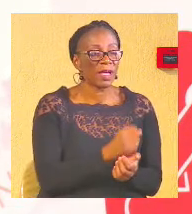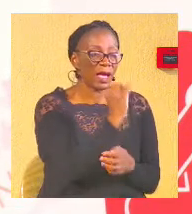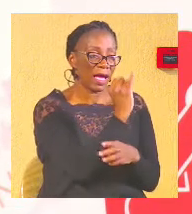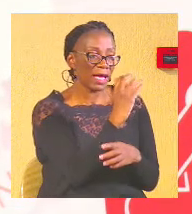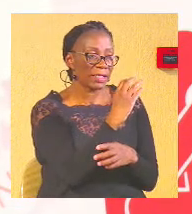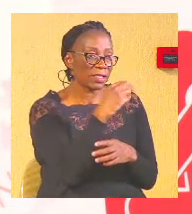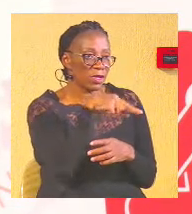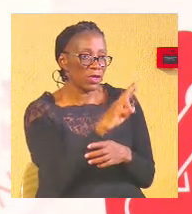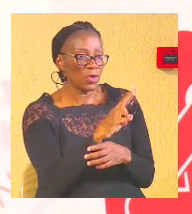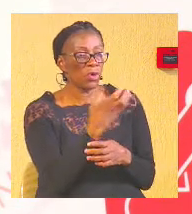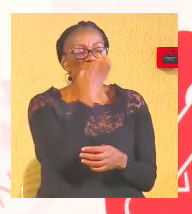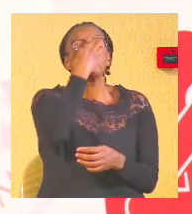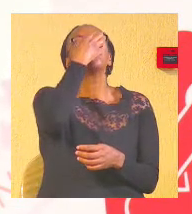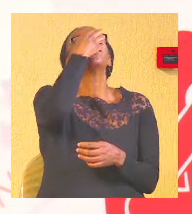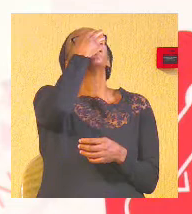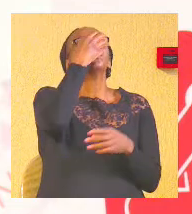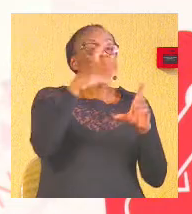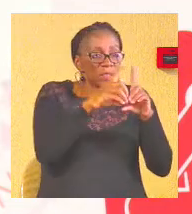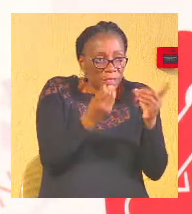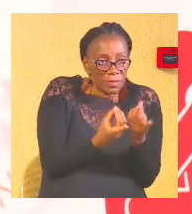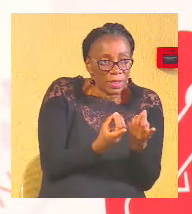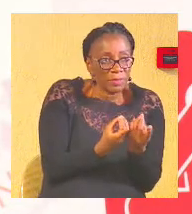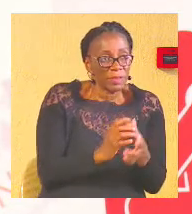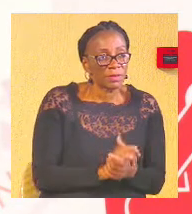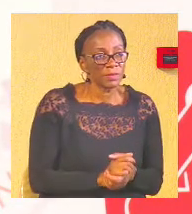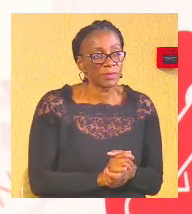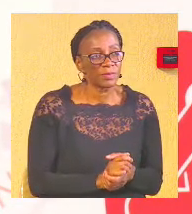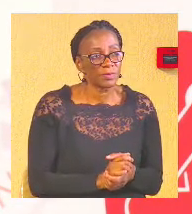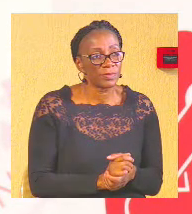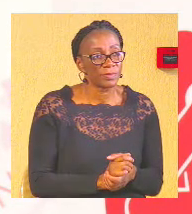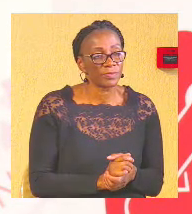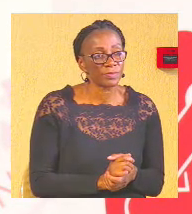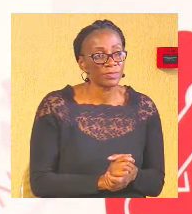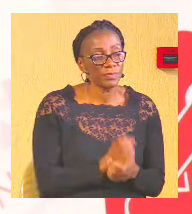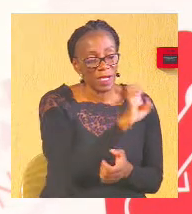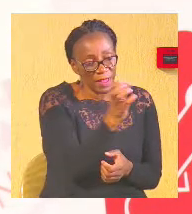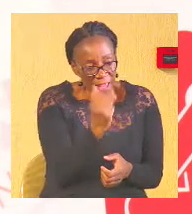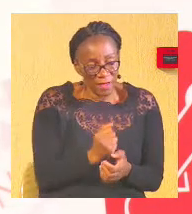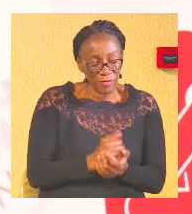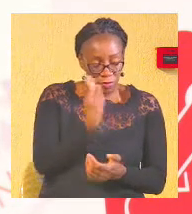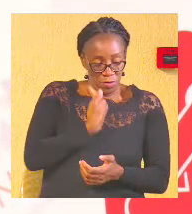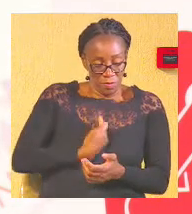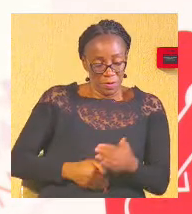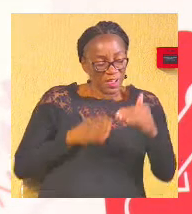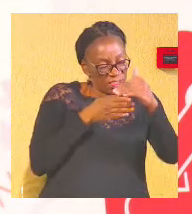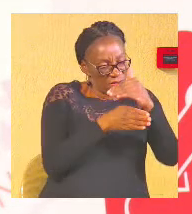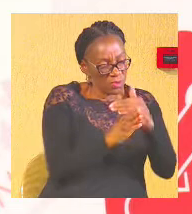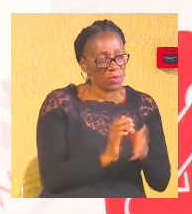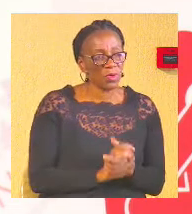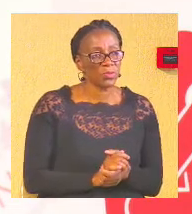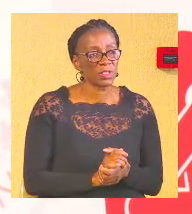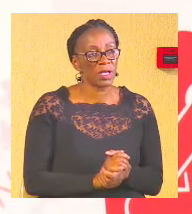outlets in the various wards, theaters, and ICUs. Obviously, there are some sections